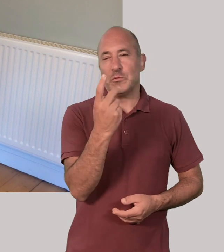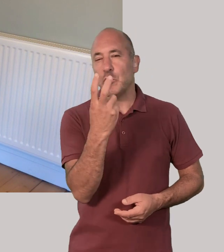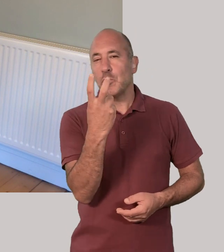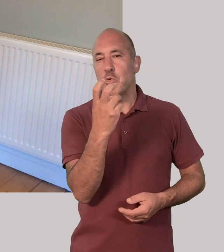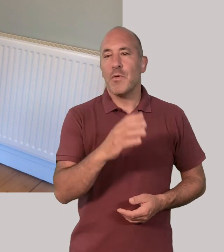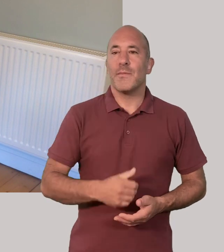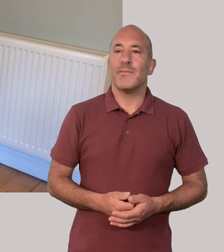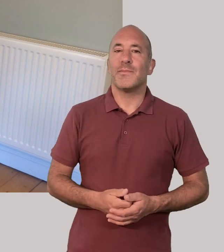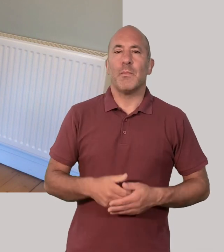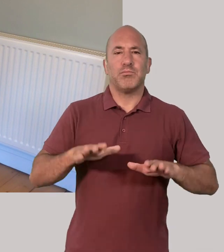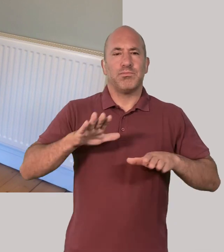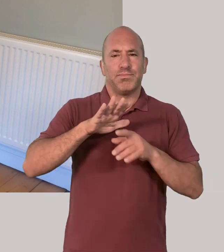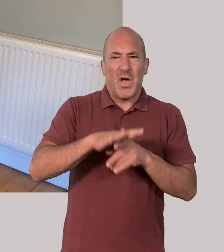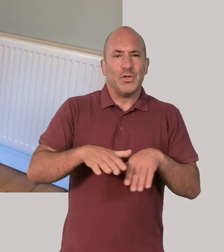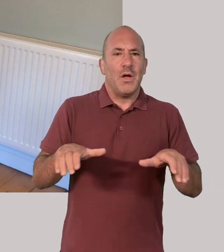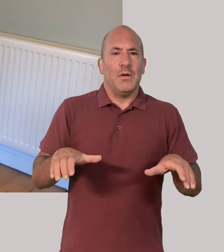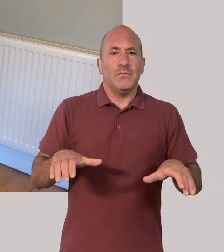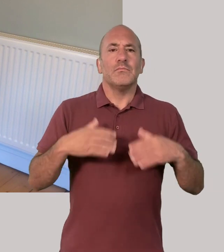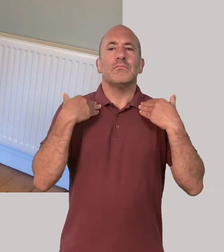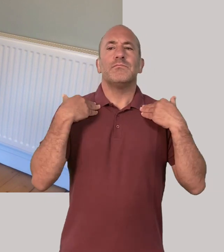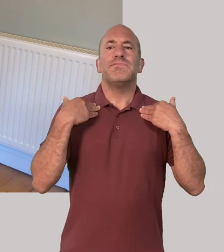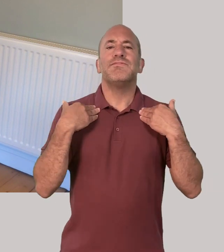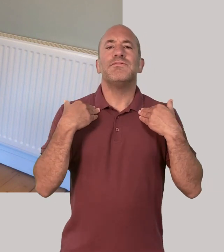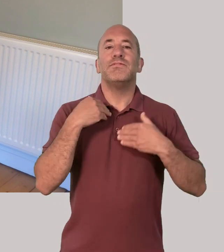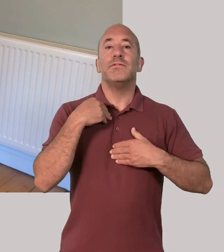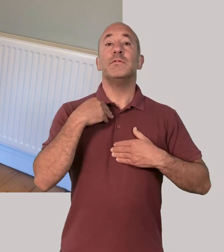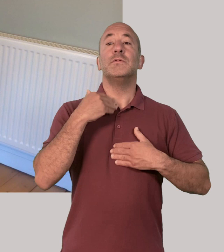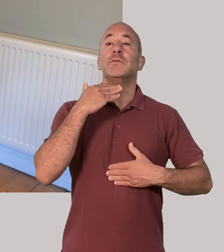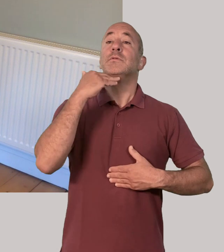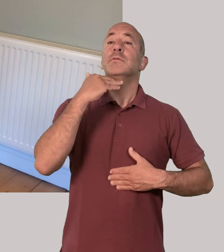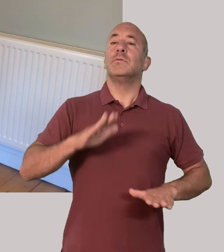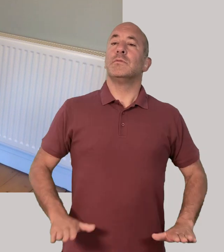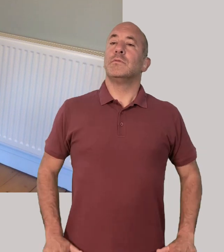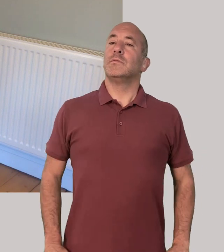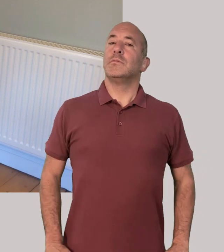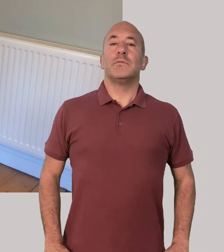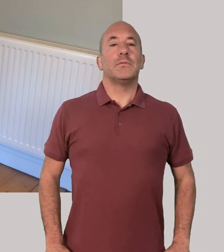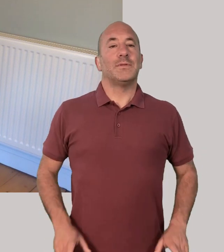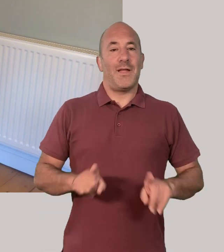some pressure down here, just sit up a little bit more here.